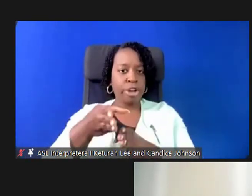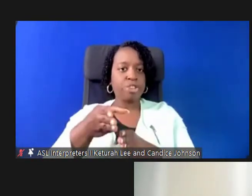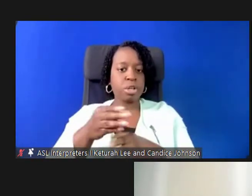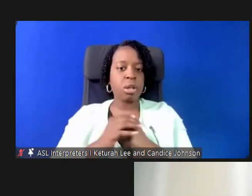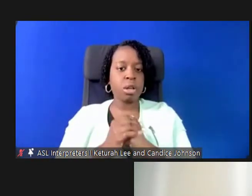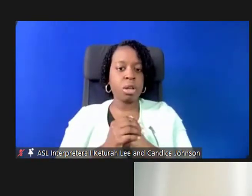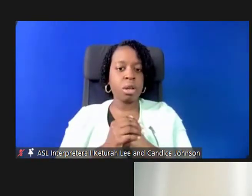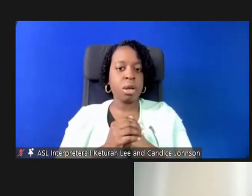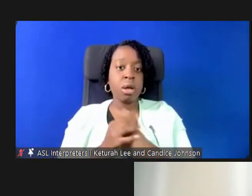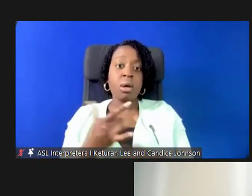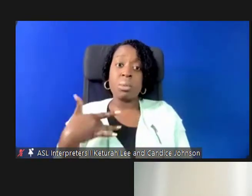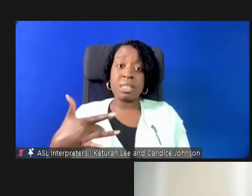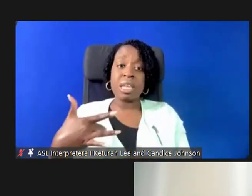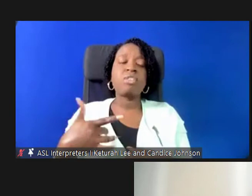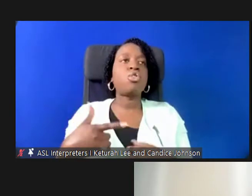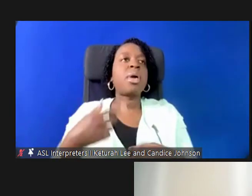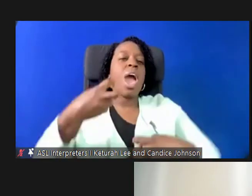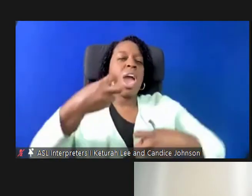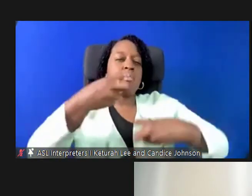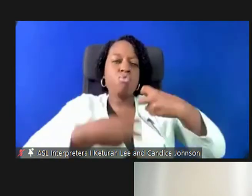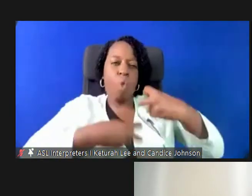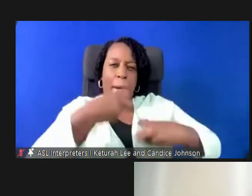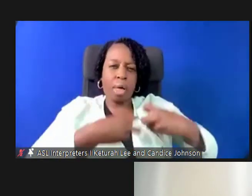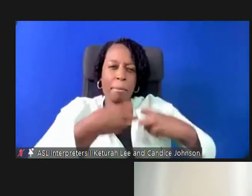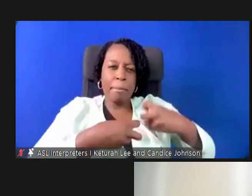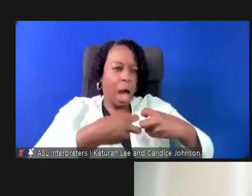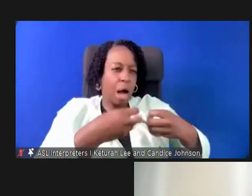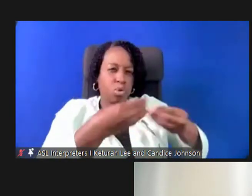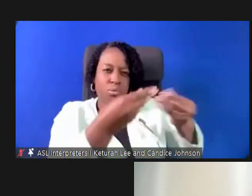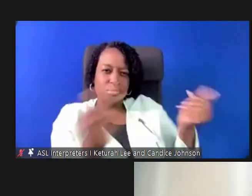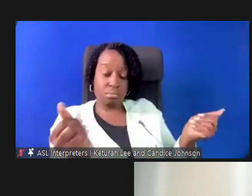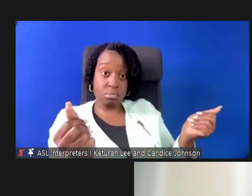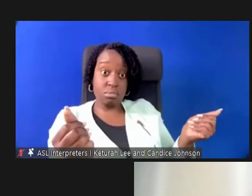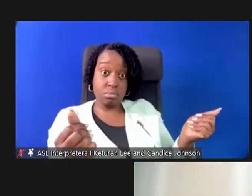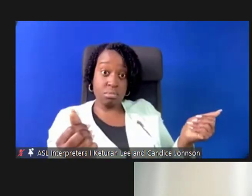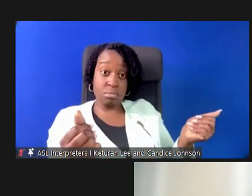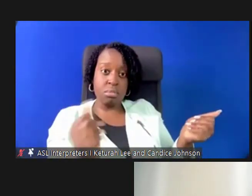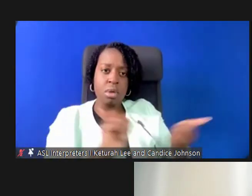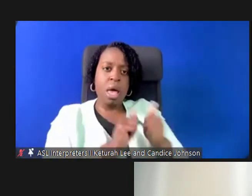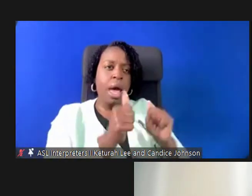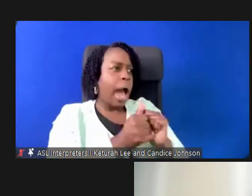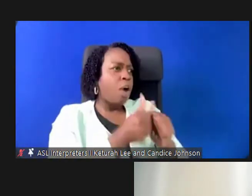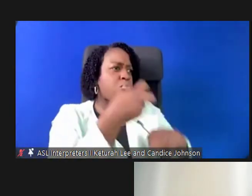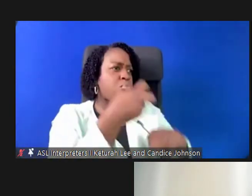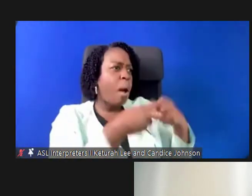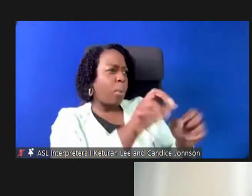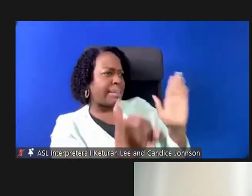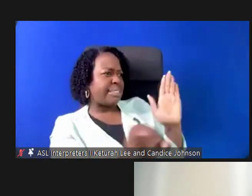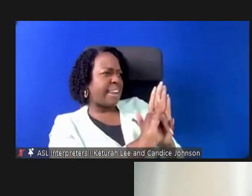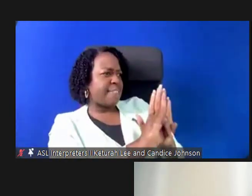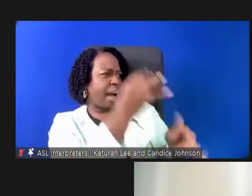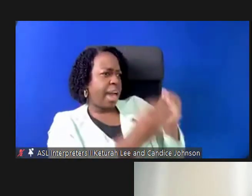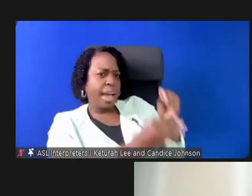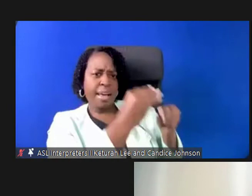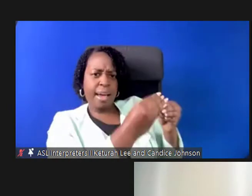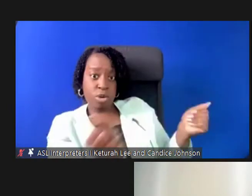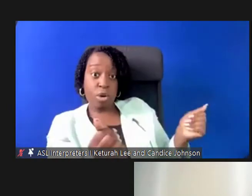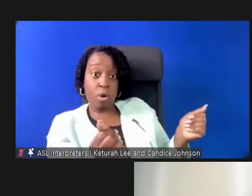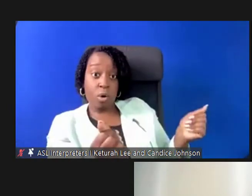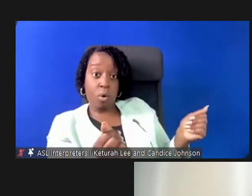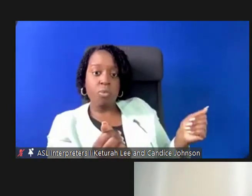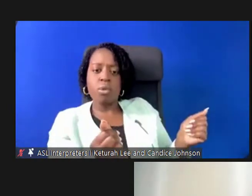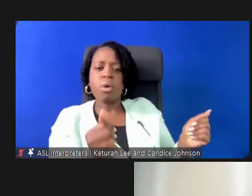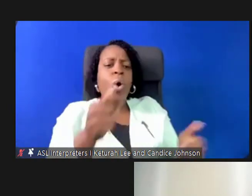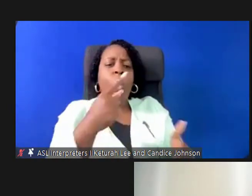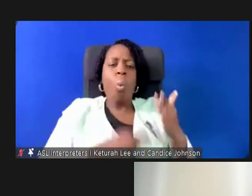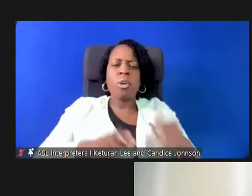be a problem-focused approach. And how do we order what the problems are? And we can think about this as, what are the